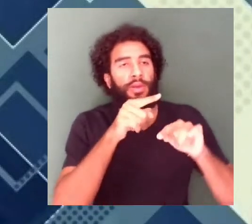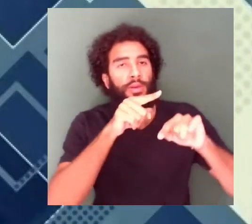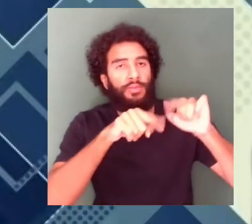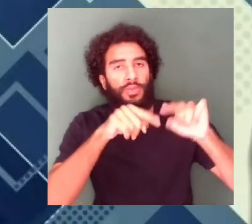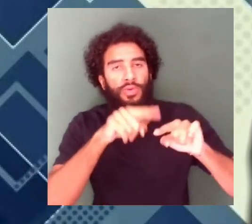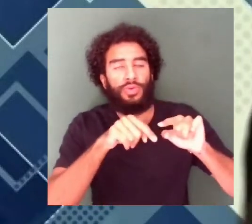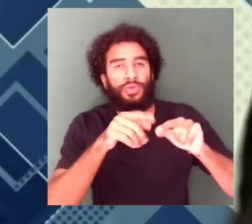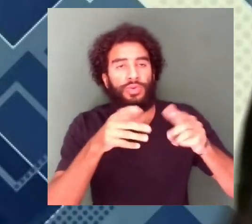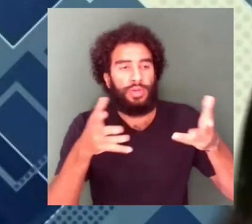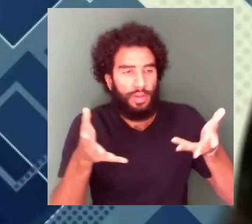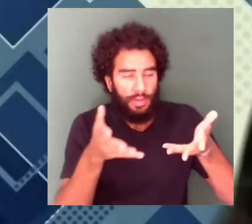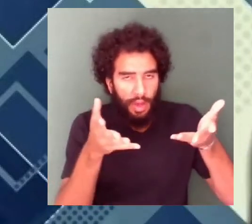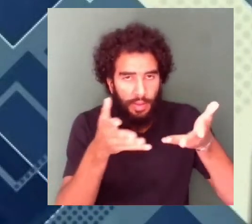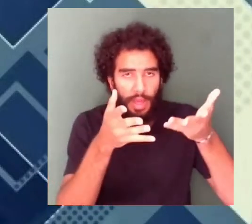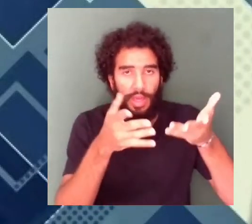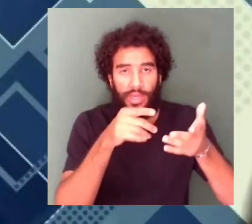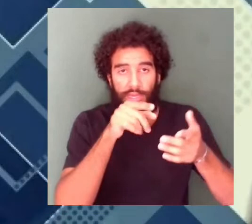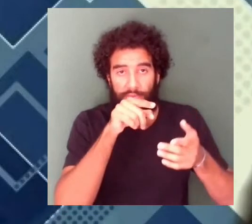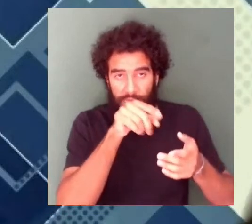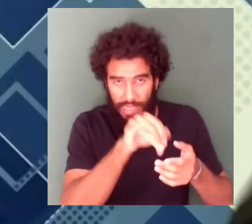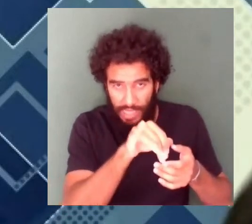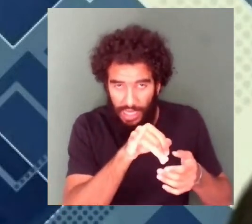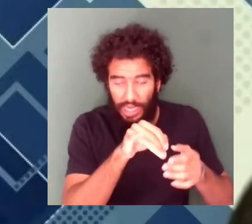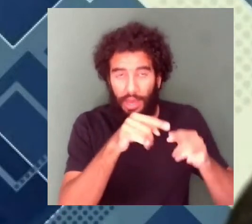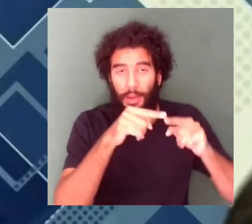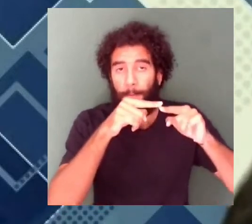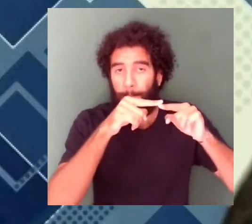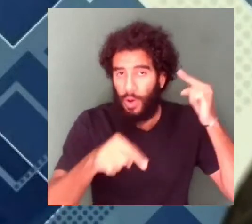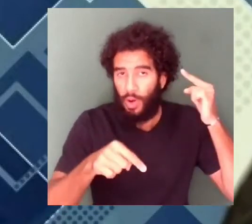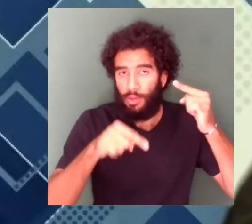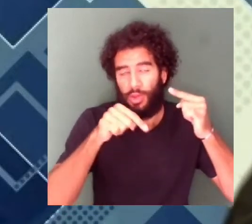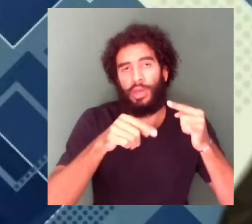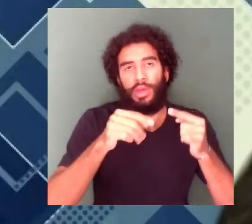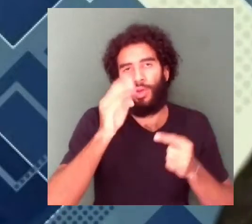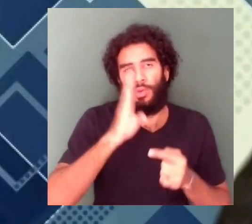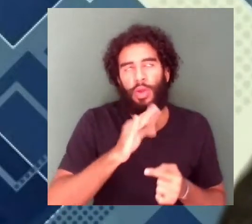products that cannot be